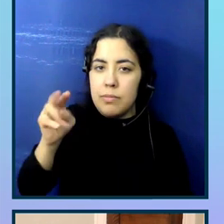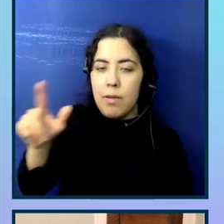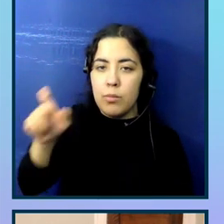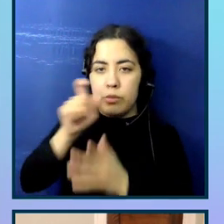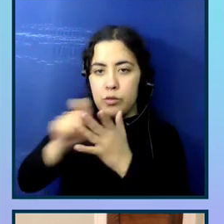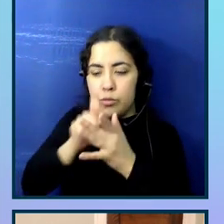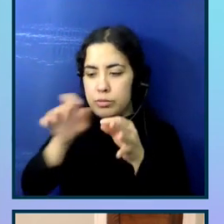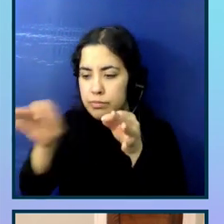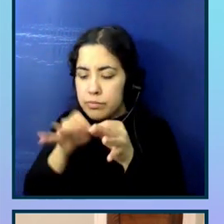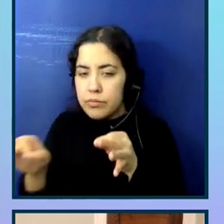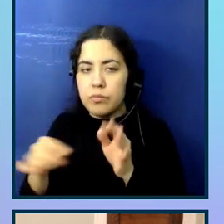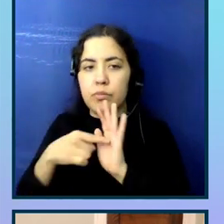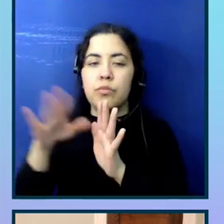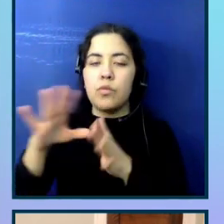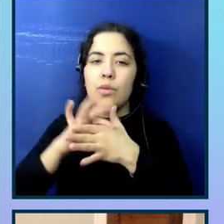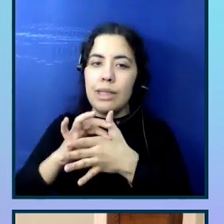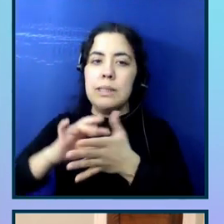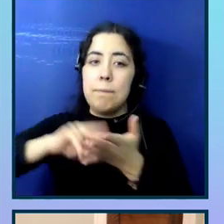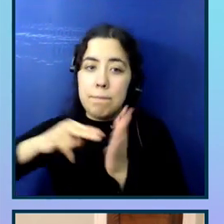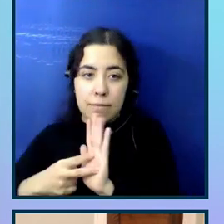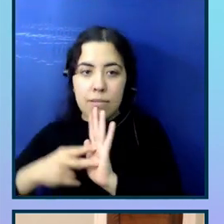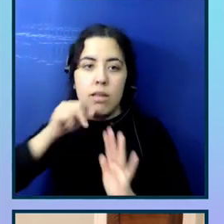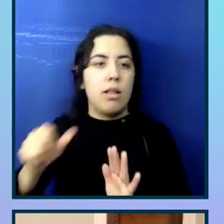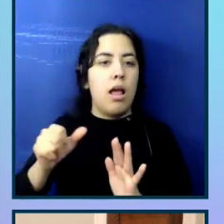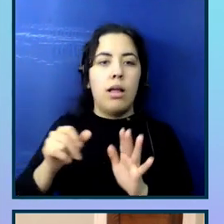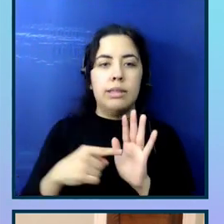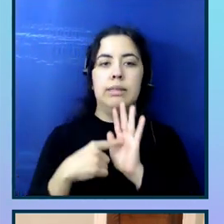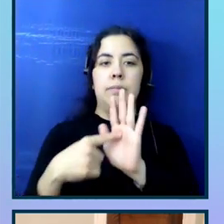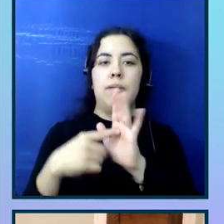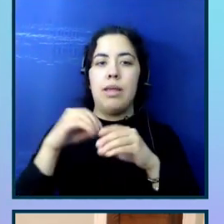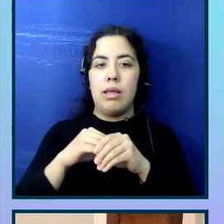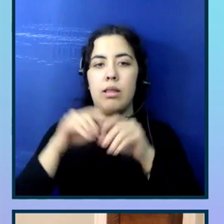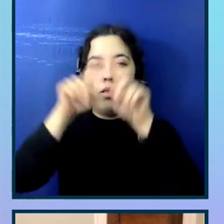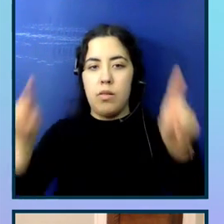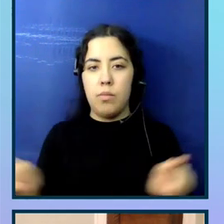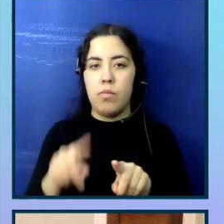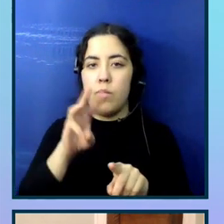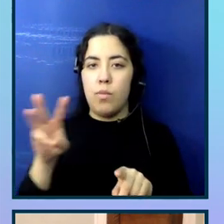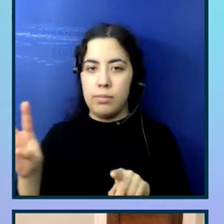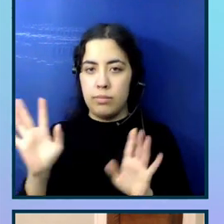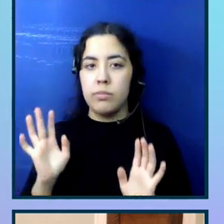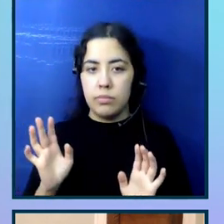to indicate what your content means rather than how it should be displayed in the browser.